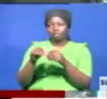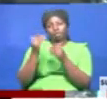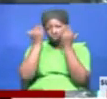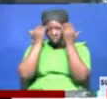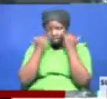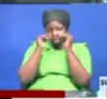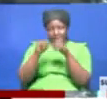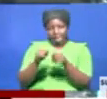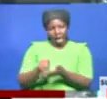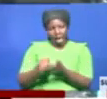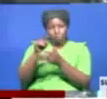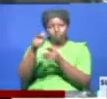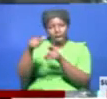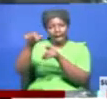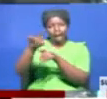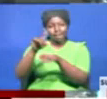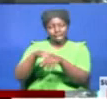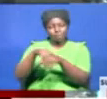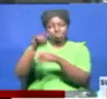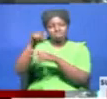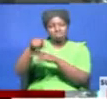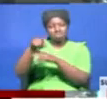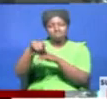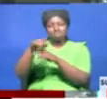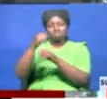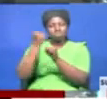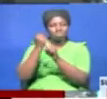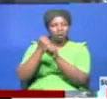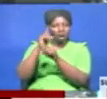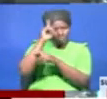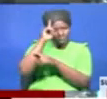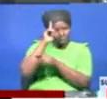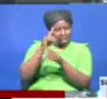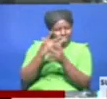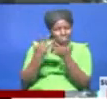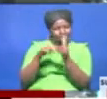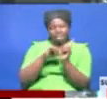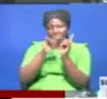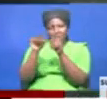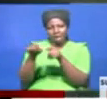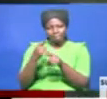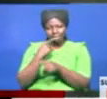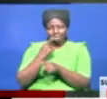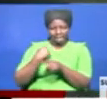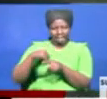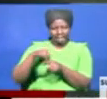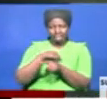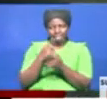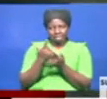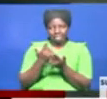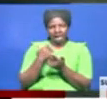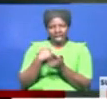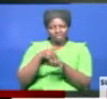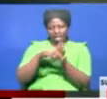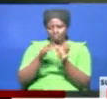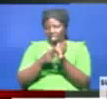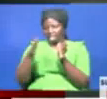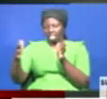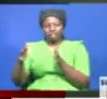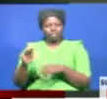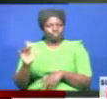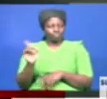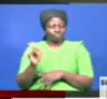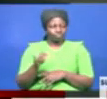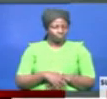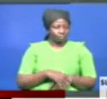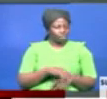time. You don't do an unconstitutional thing and then go and tell us that I have a deadline. Of law. Yes. Talking about the provision of law, there's